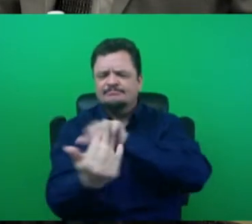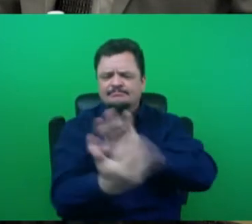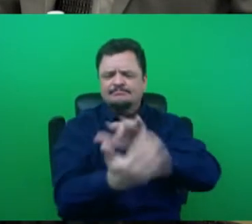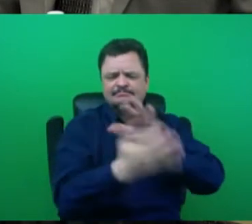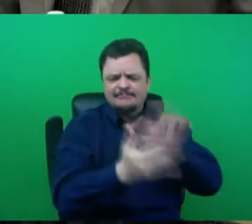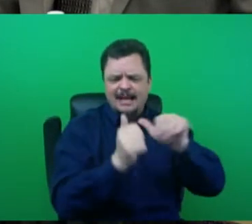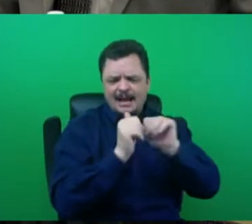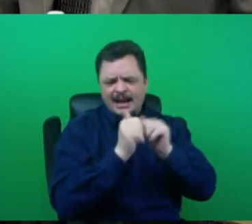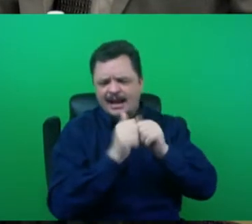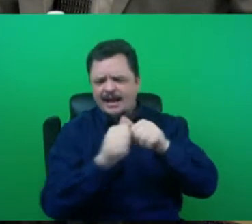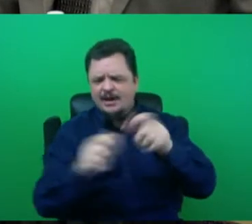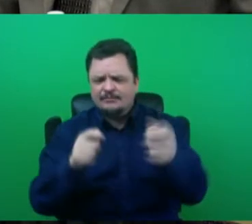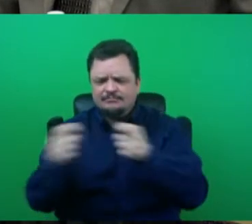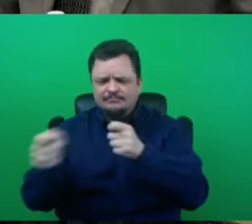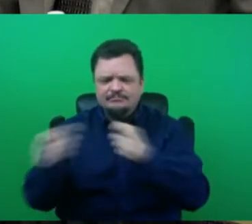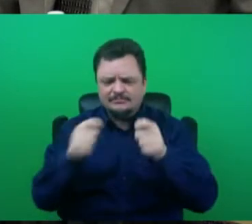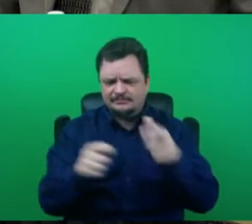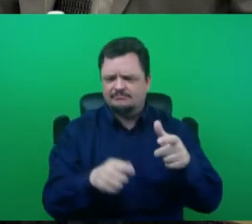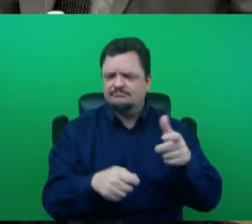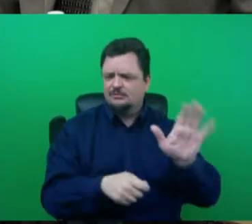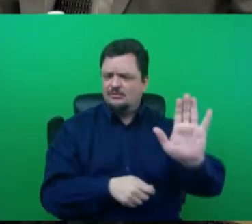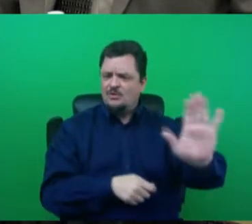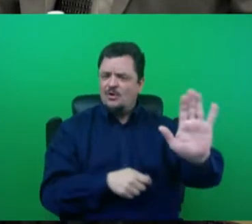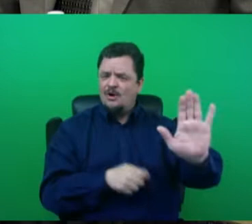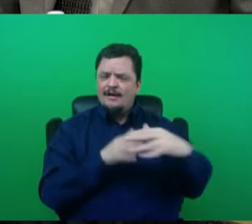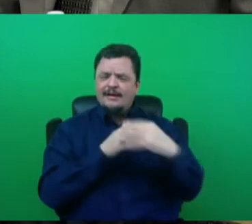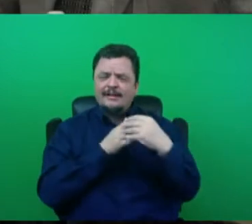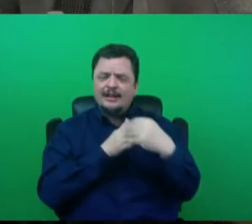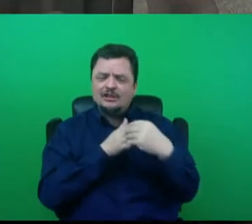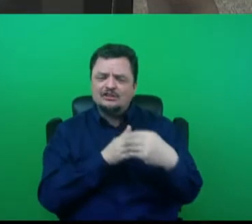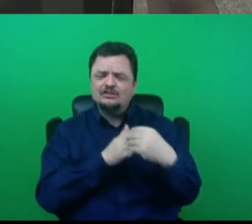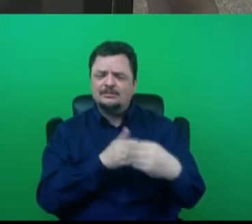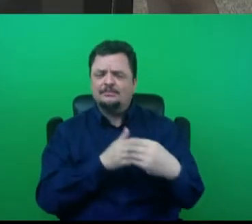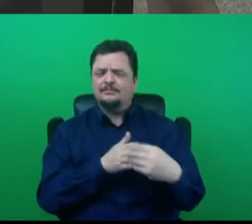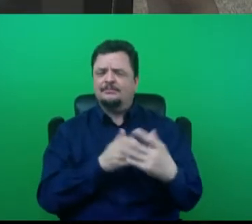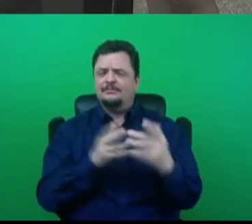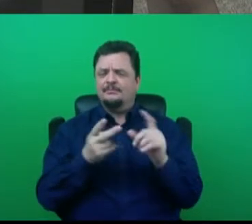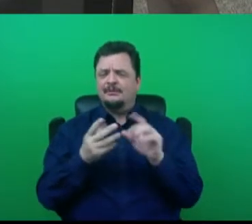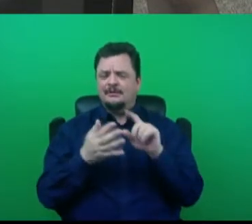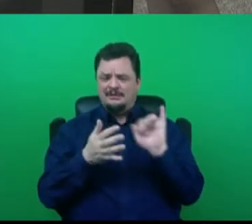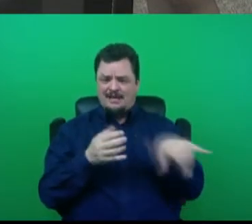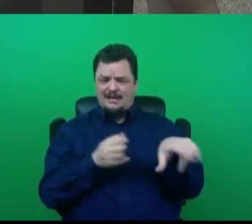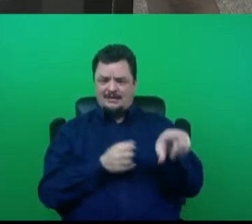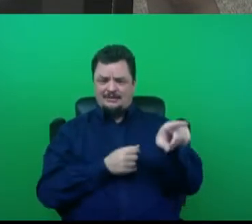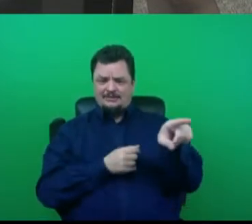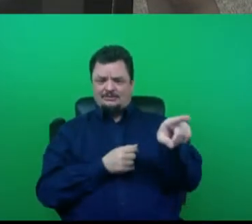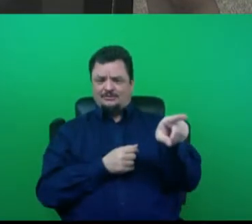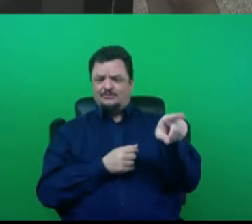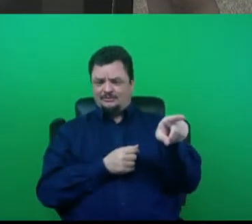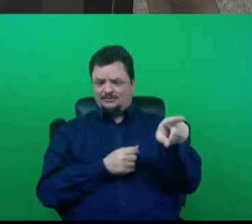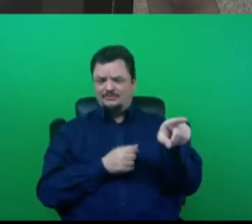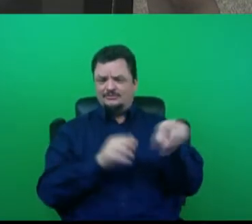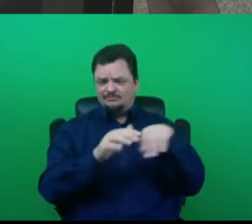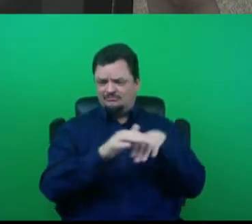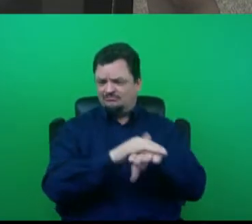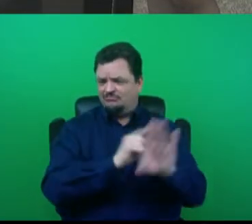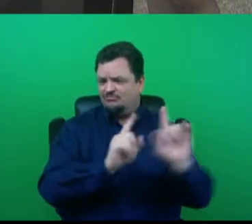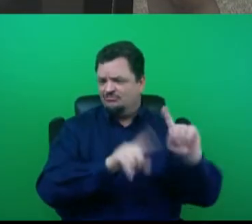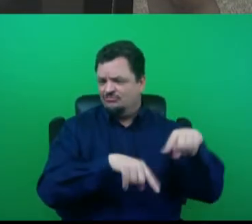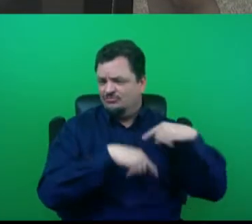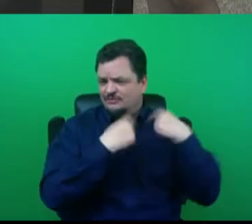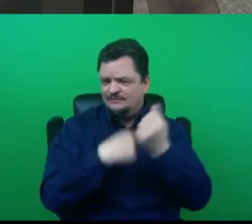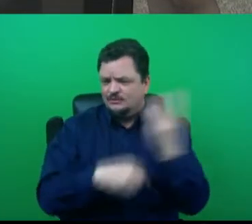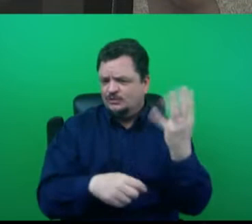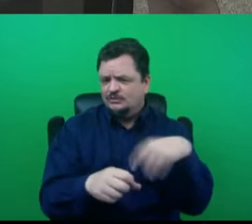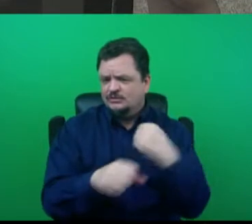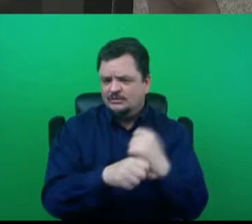your leadership heading into the last 2 years really set Susan and her team up for